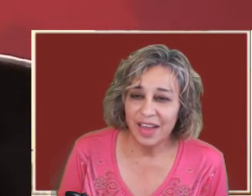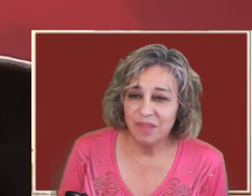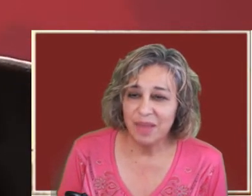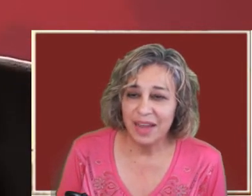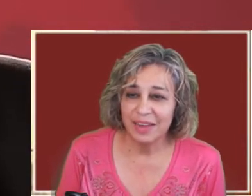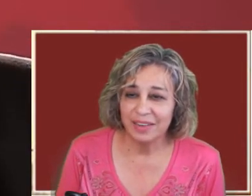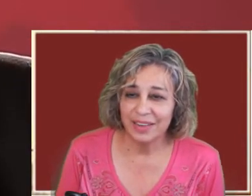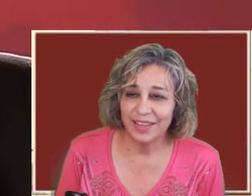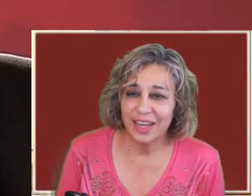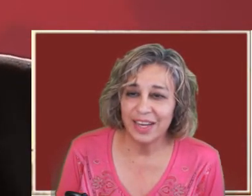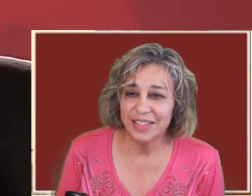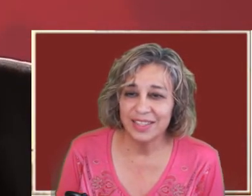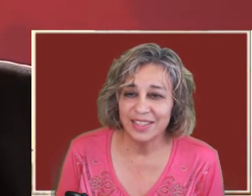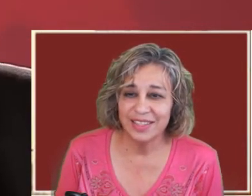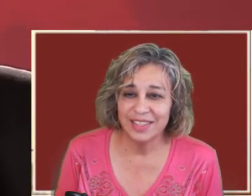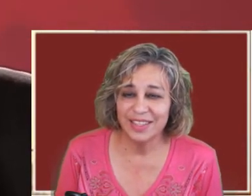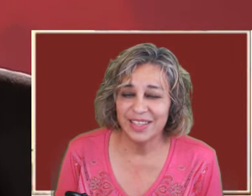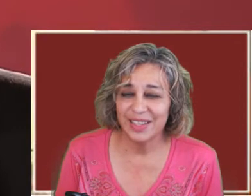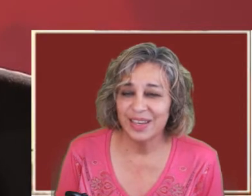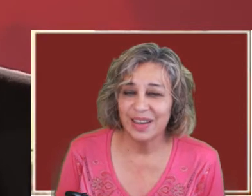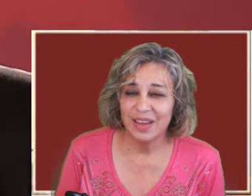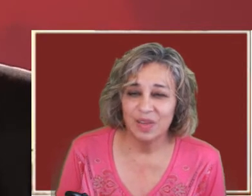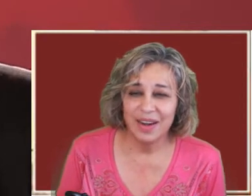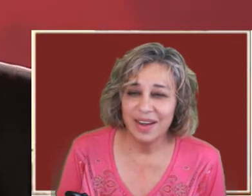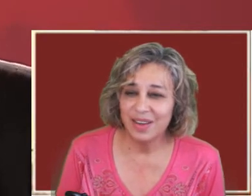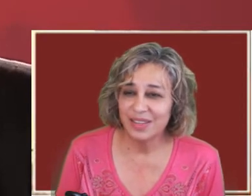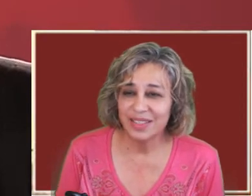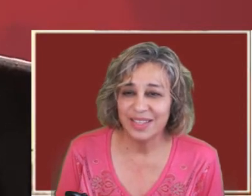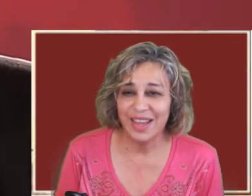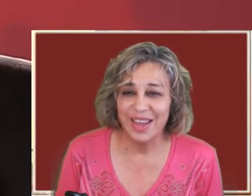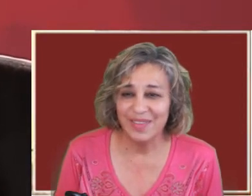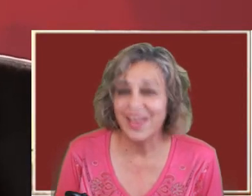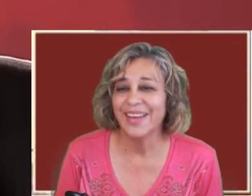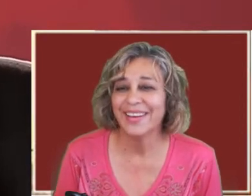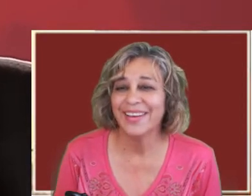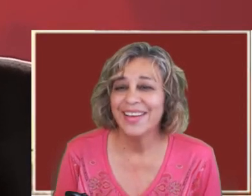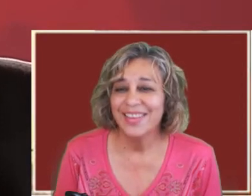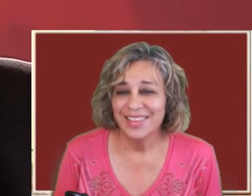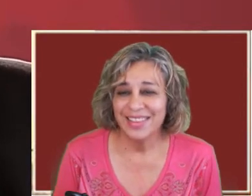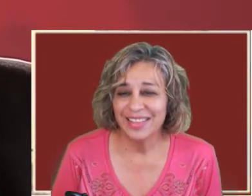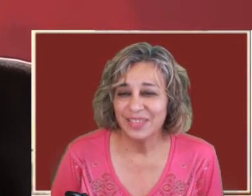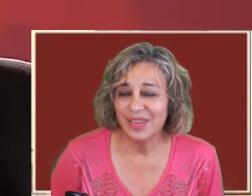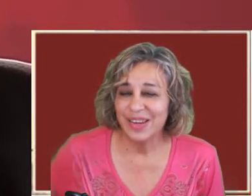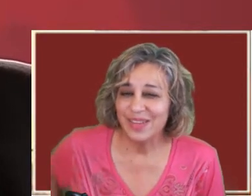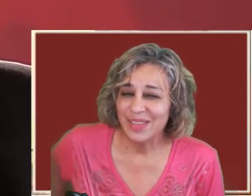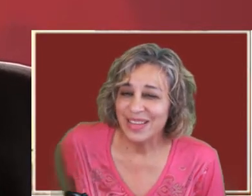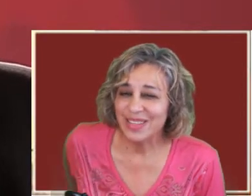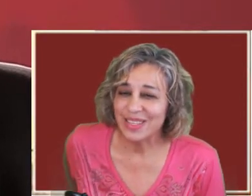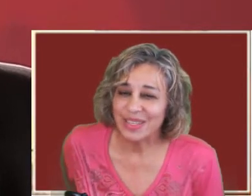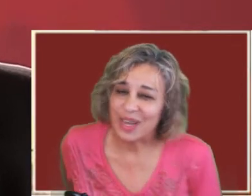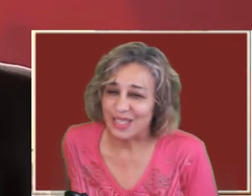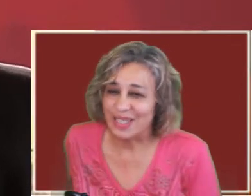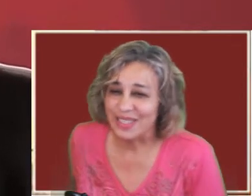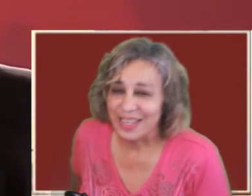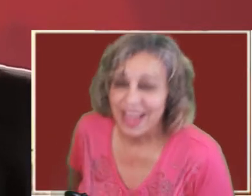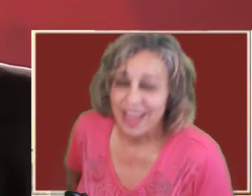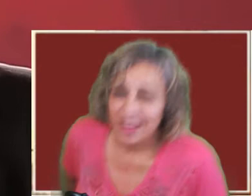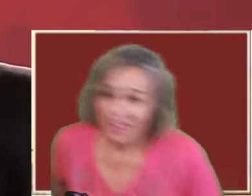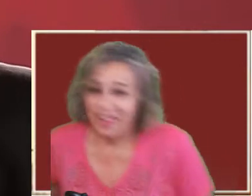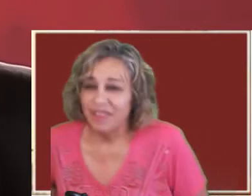Hey, my cousins. We're not all the same. That's funny when he says